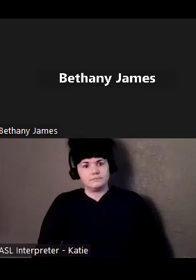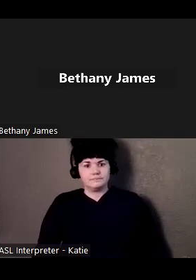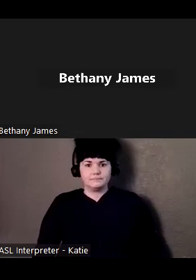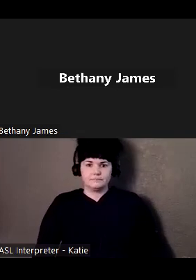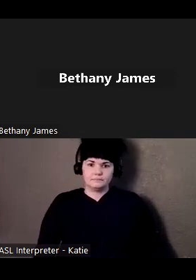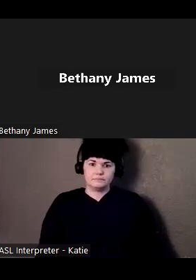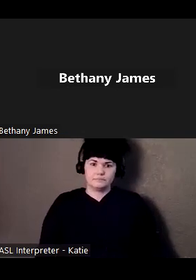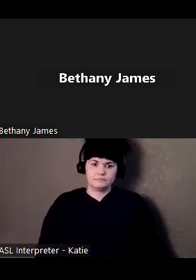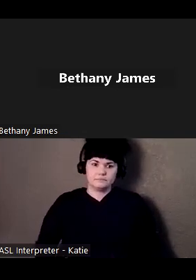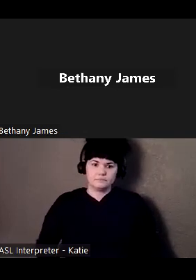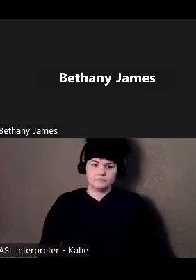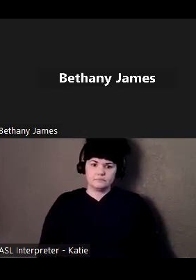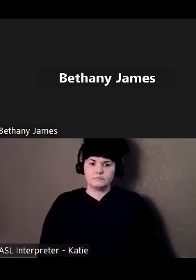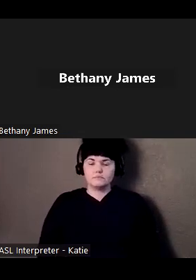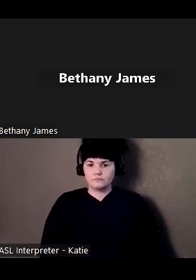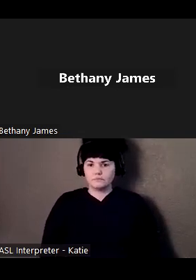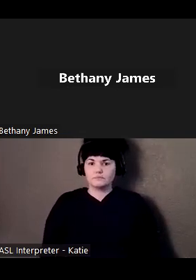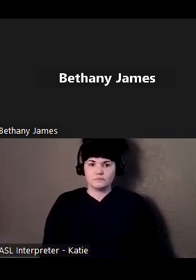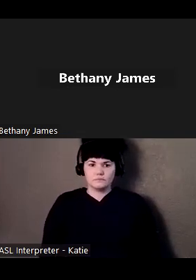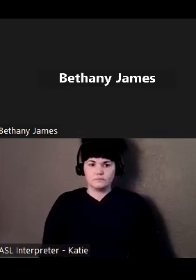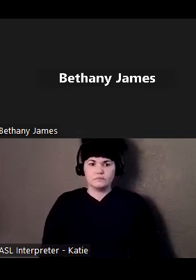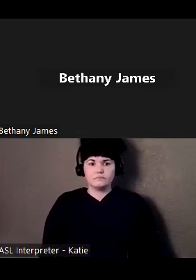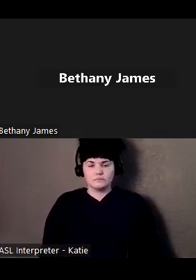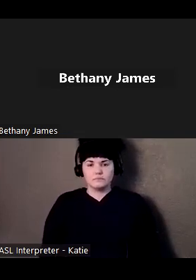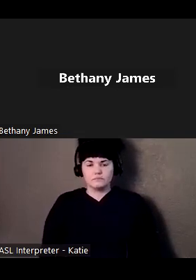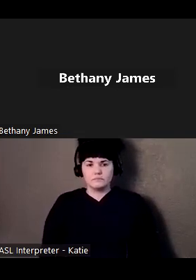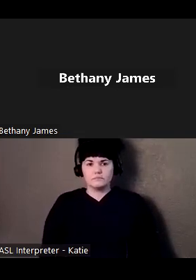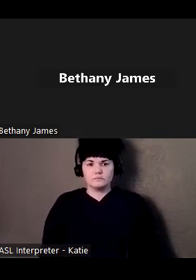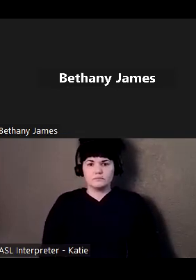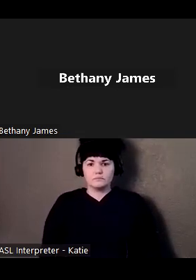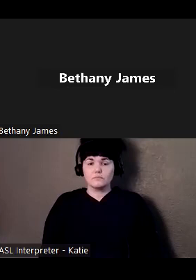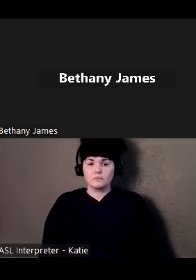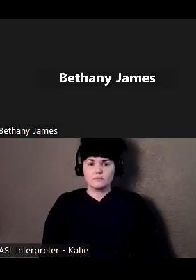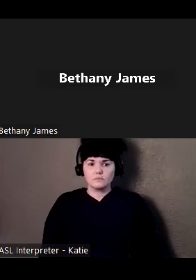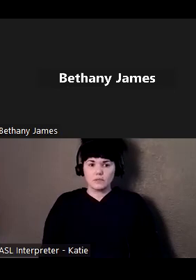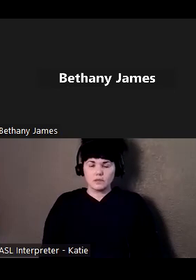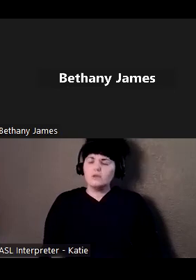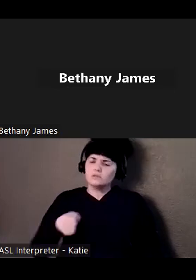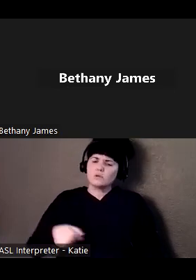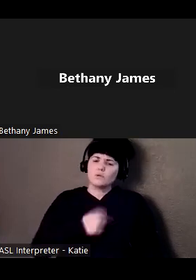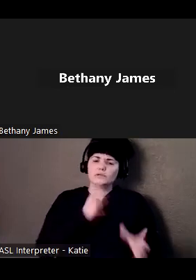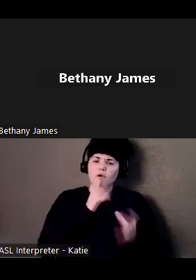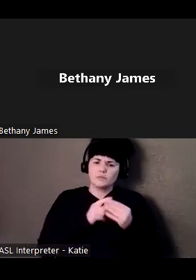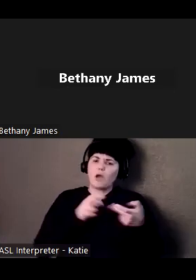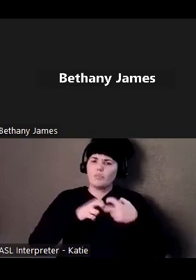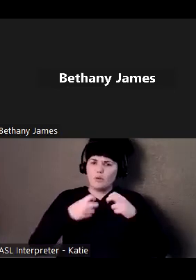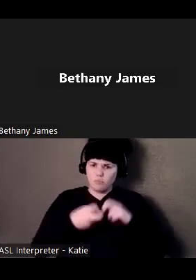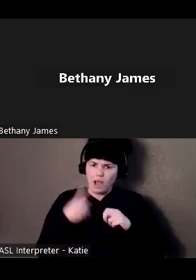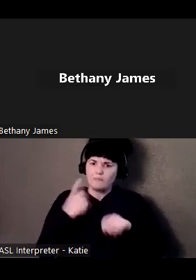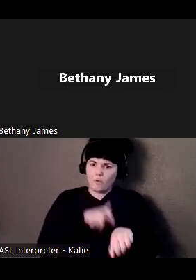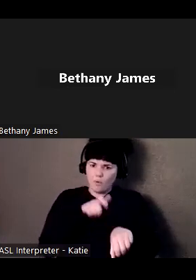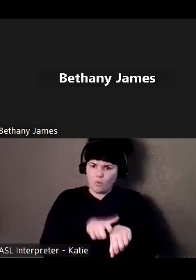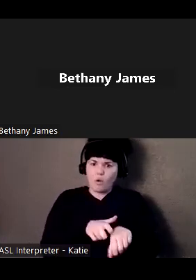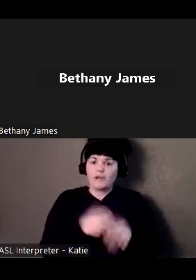Well, we've talked at some length about the problem, so we'd like to share a